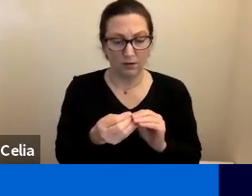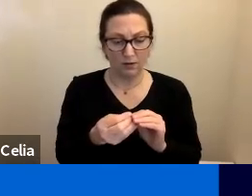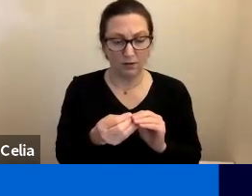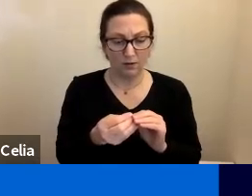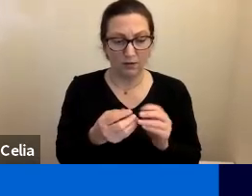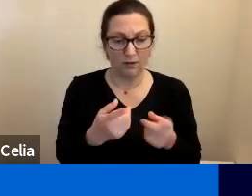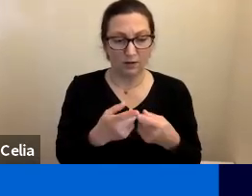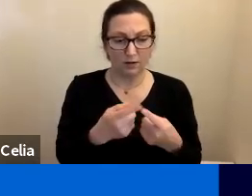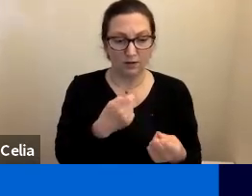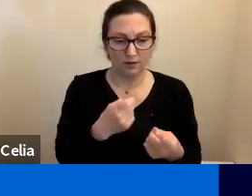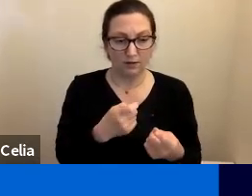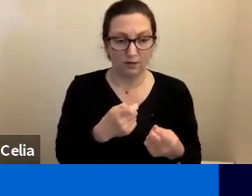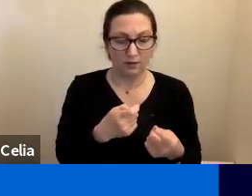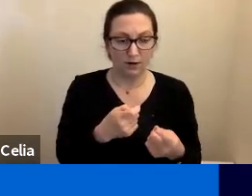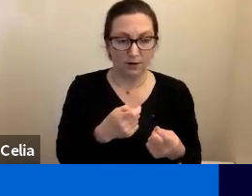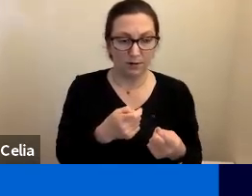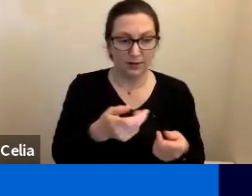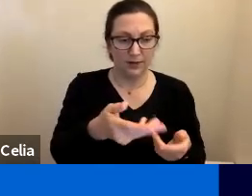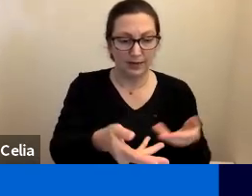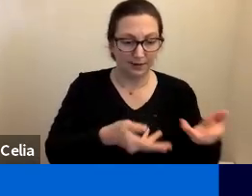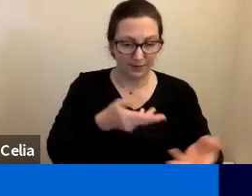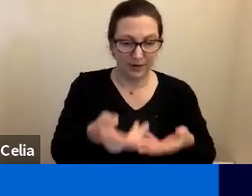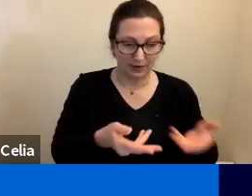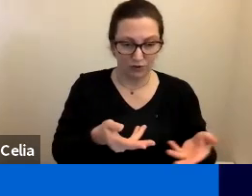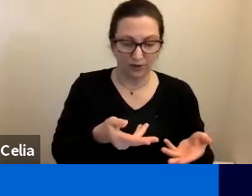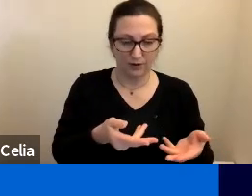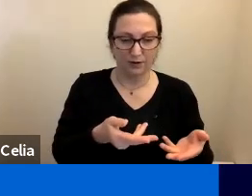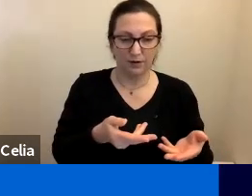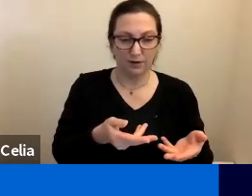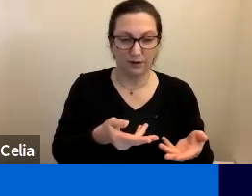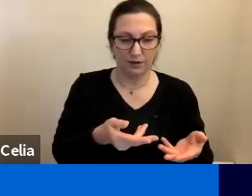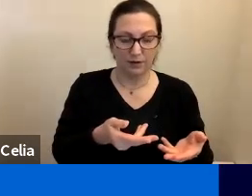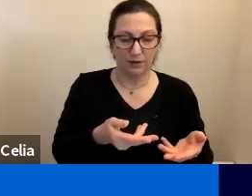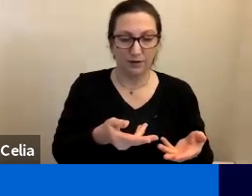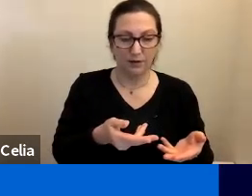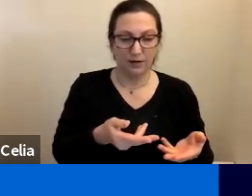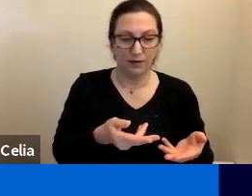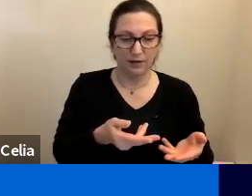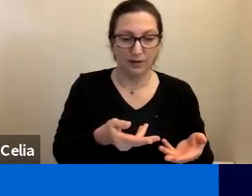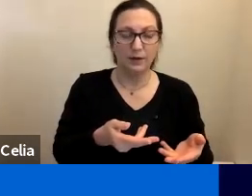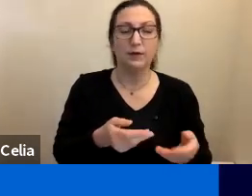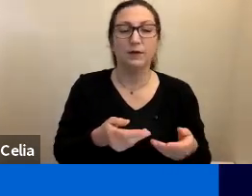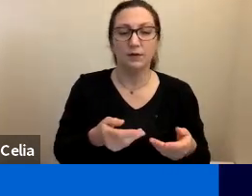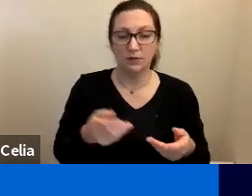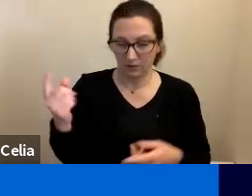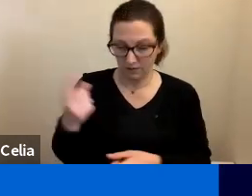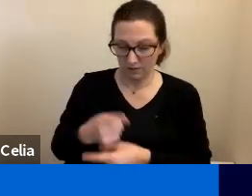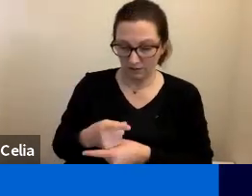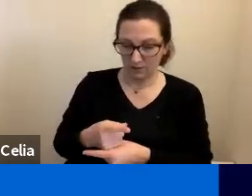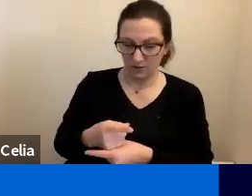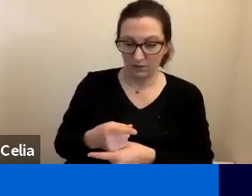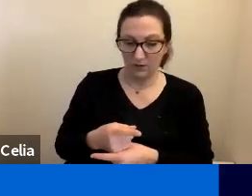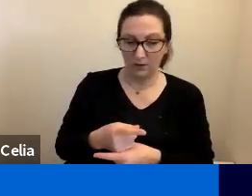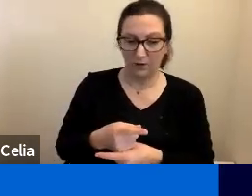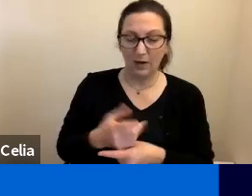applicant to invitation. Invitation, sorry, to applicant, yes. Sorry. Invitation from, yeah, so adding